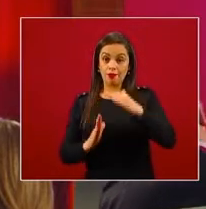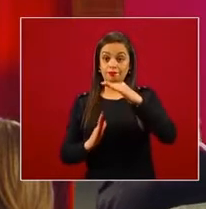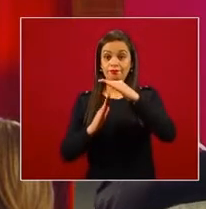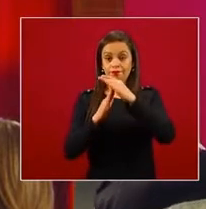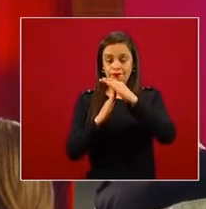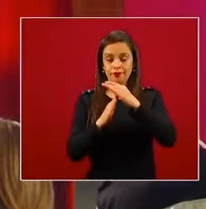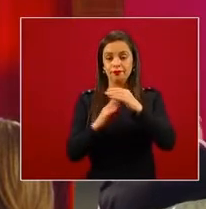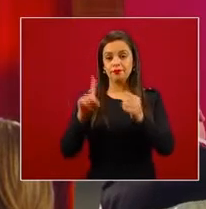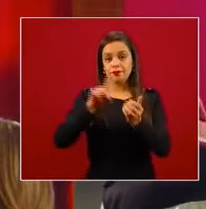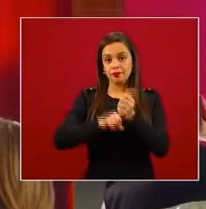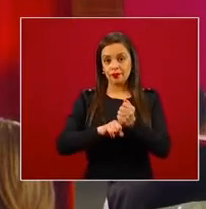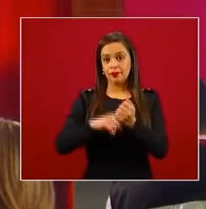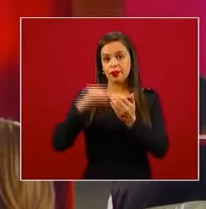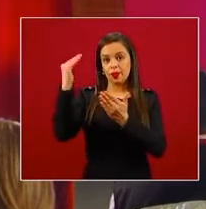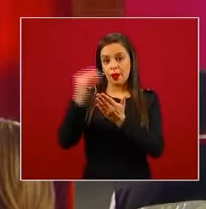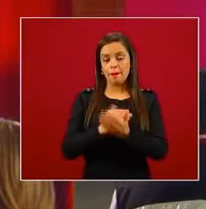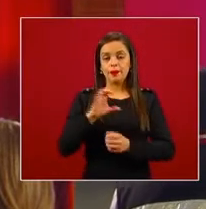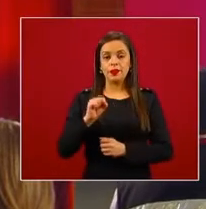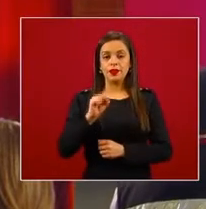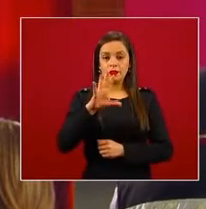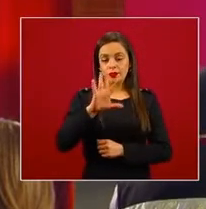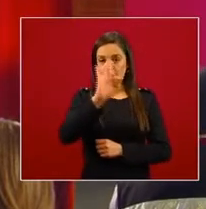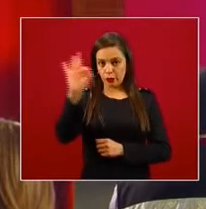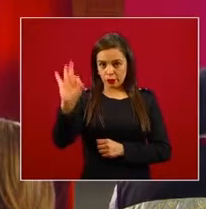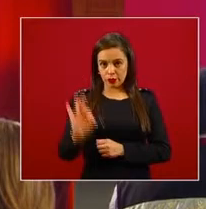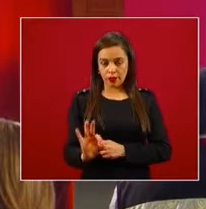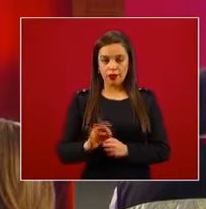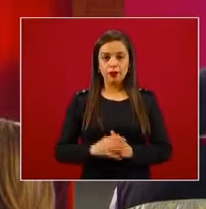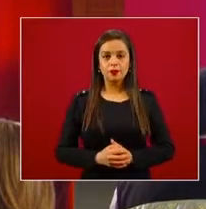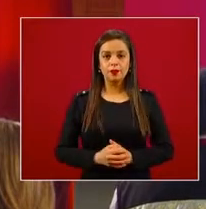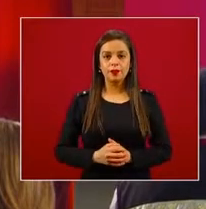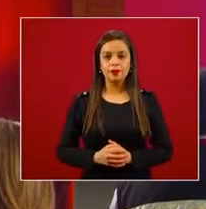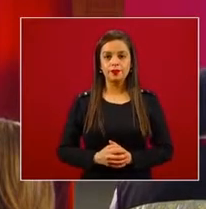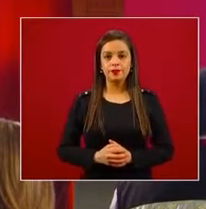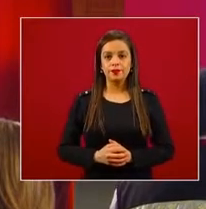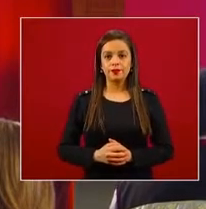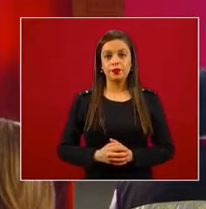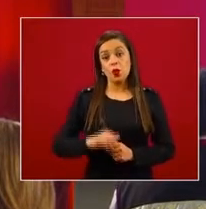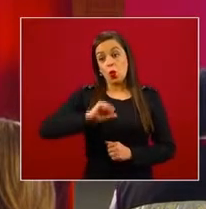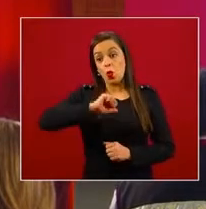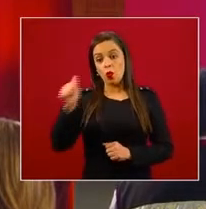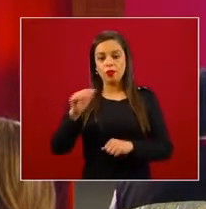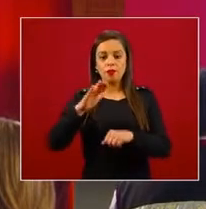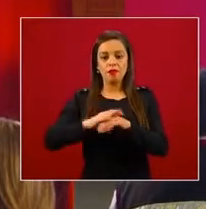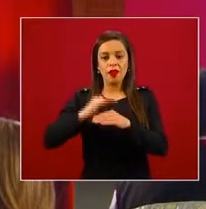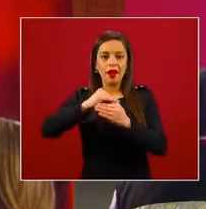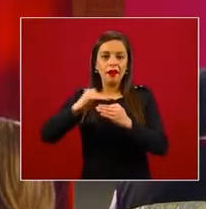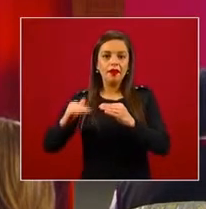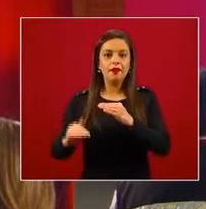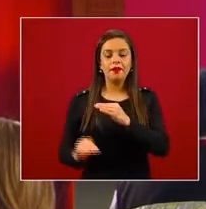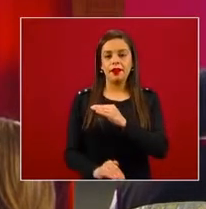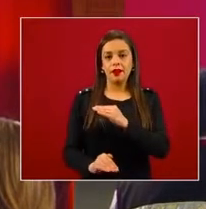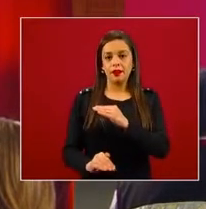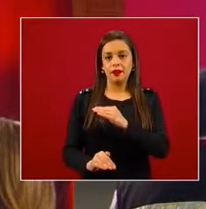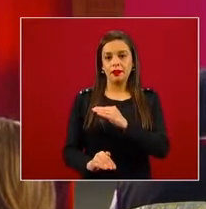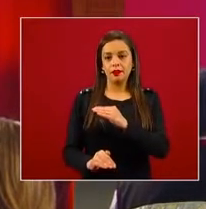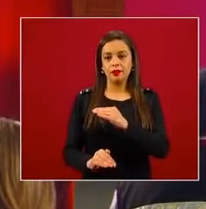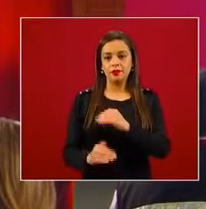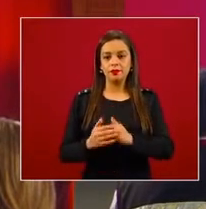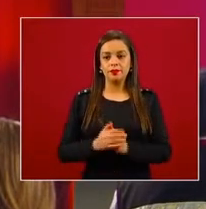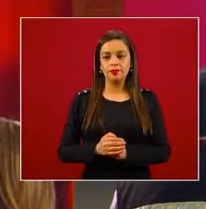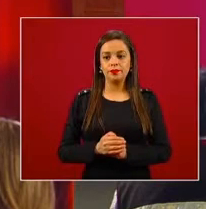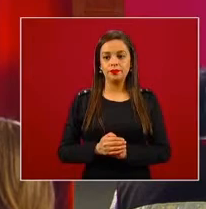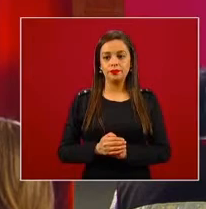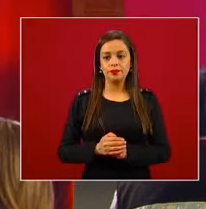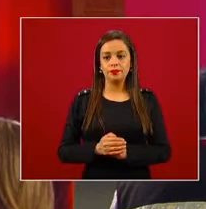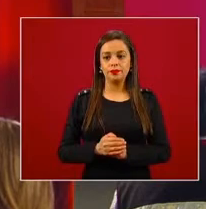la slightly disminución del above our goal, 65%. which is to achieve Algunos 65 por mobility debajo, reduction. todavía mejor que la Some of meta, them are como el slightly caso